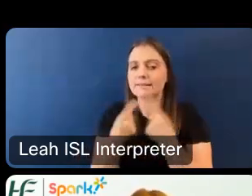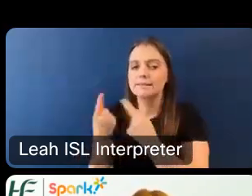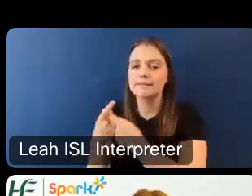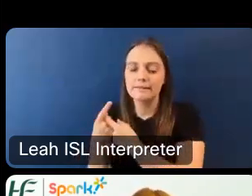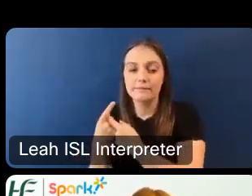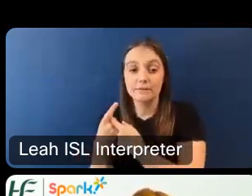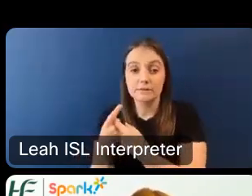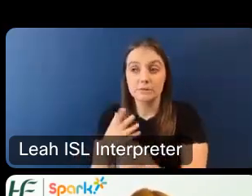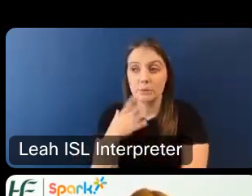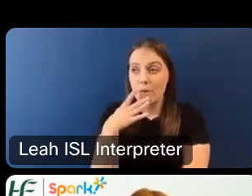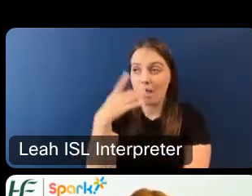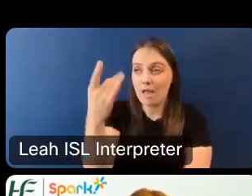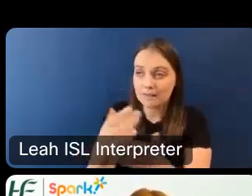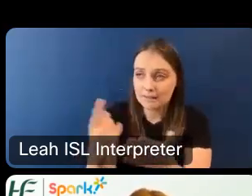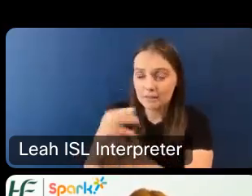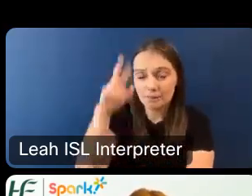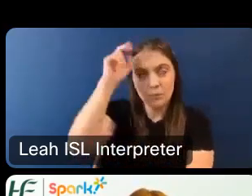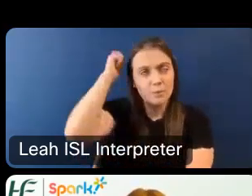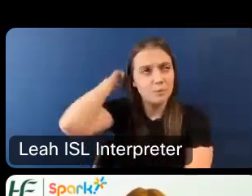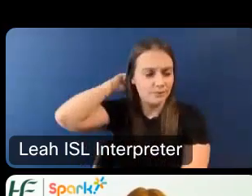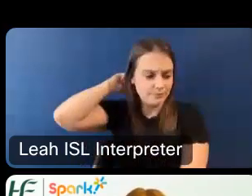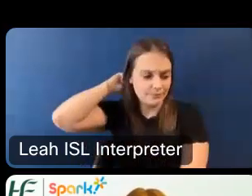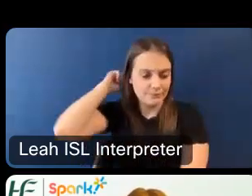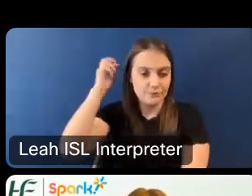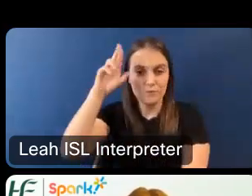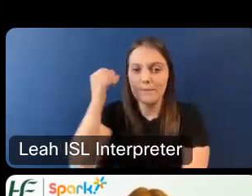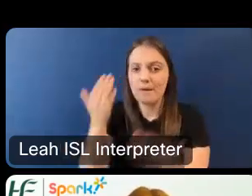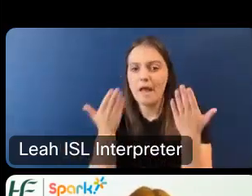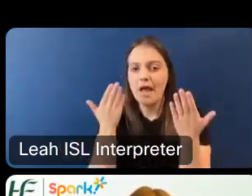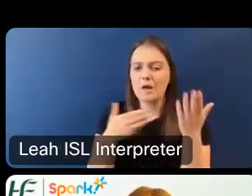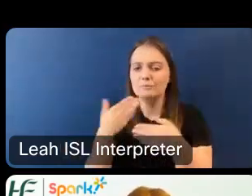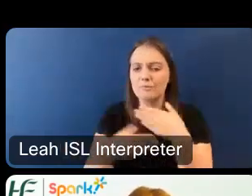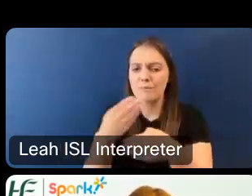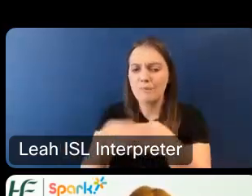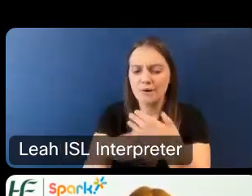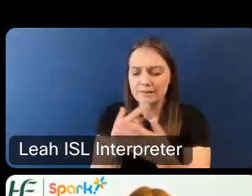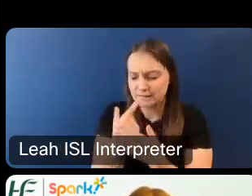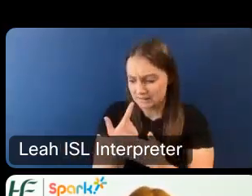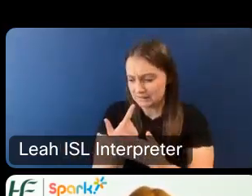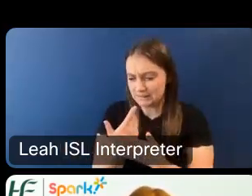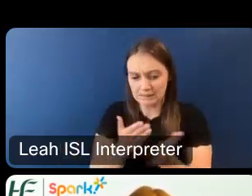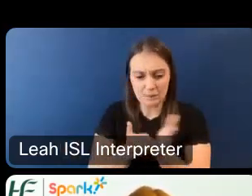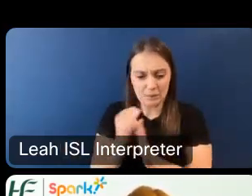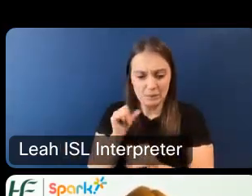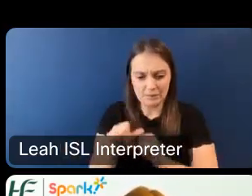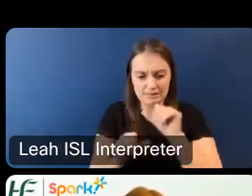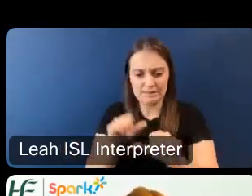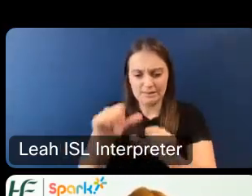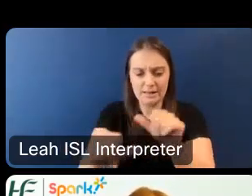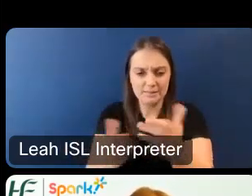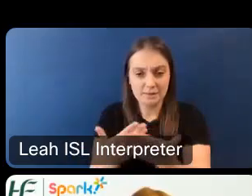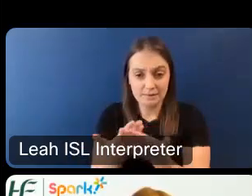ask somebody to recall how do they do a process in a step, like a step by step, and then how they actually